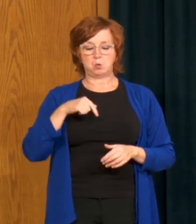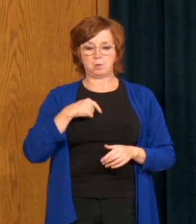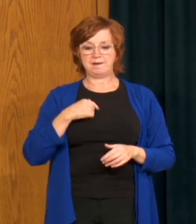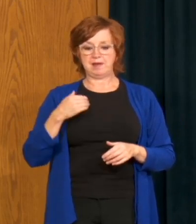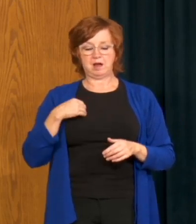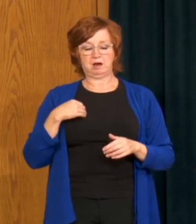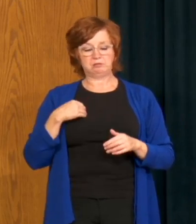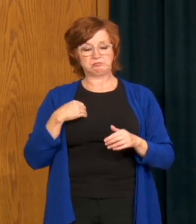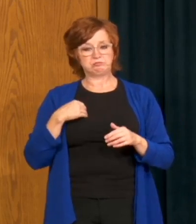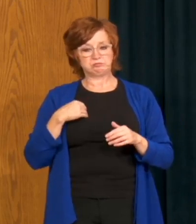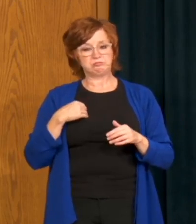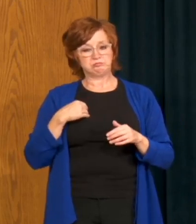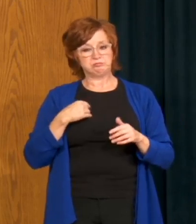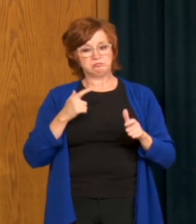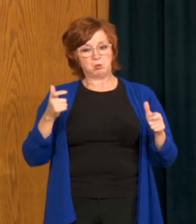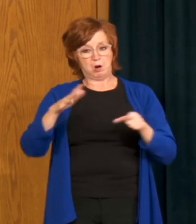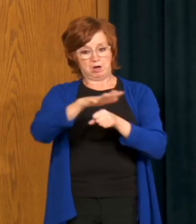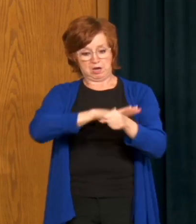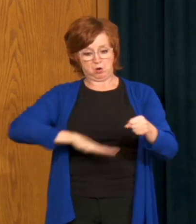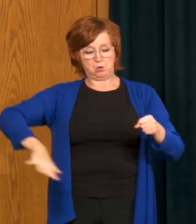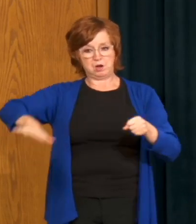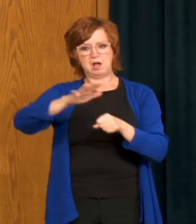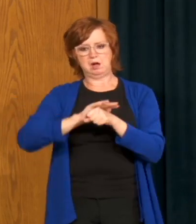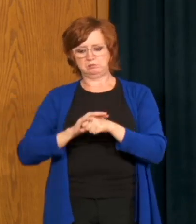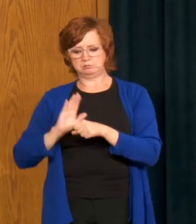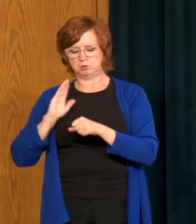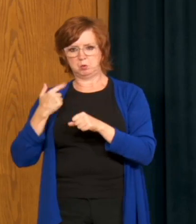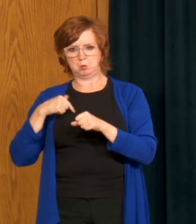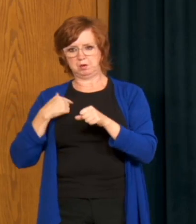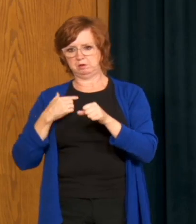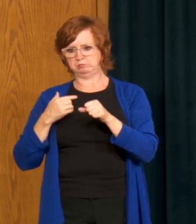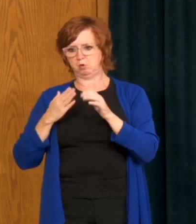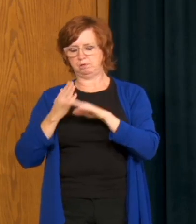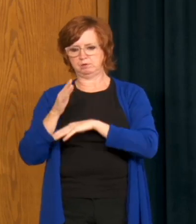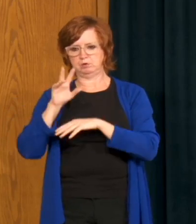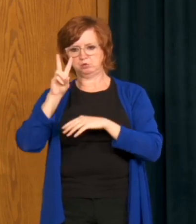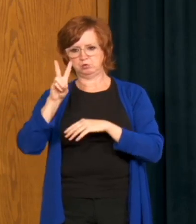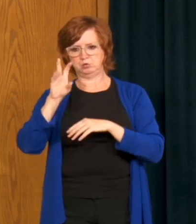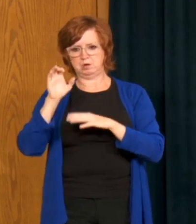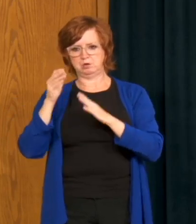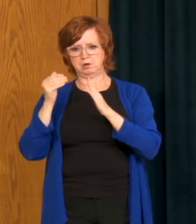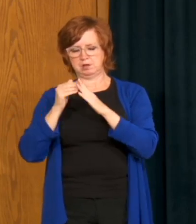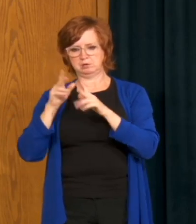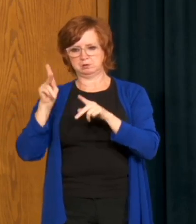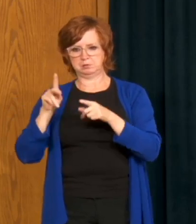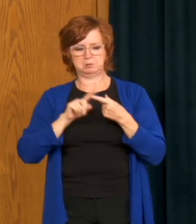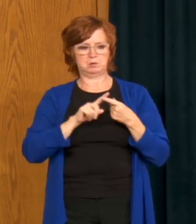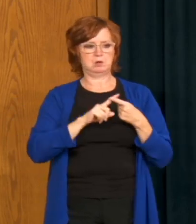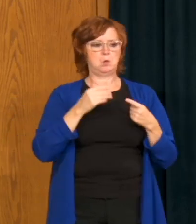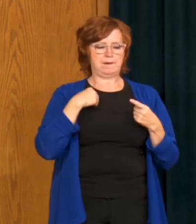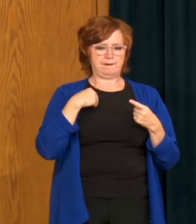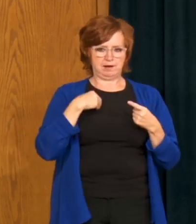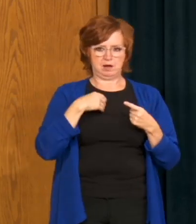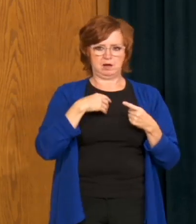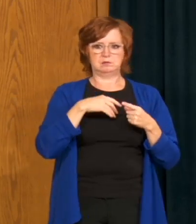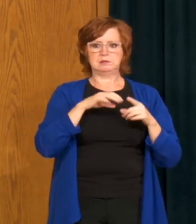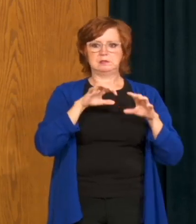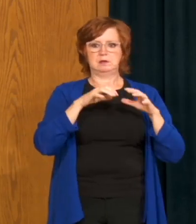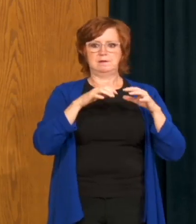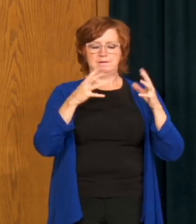plus, but the capacity in terms of the stadium, convention centers, hotels is significant. So